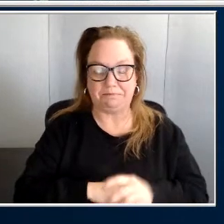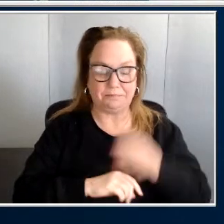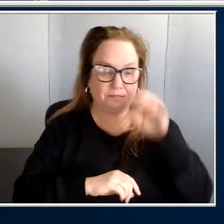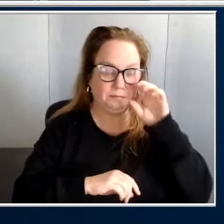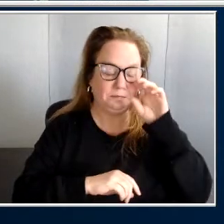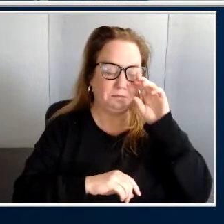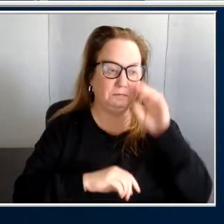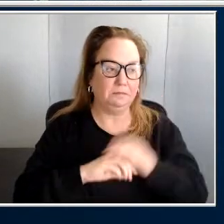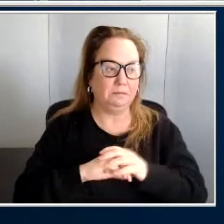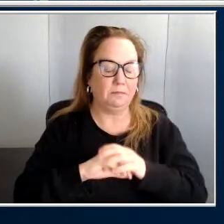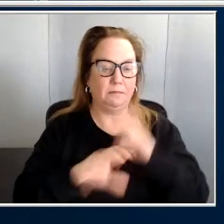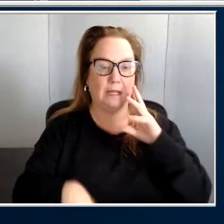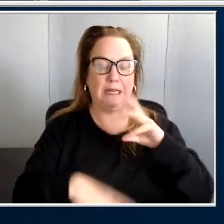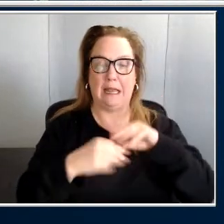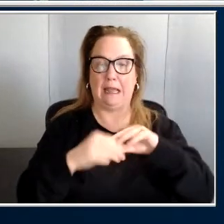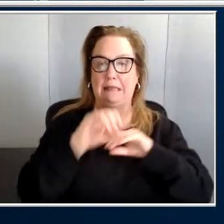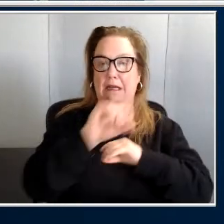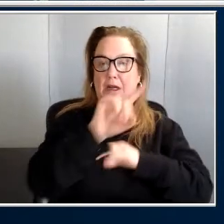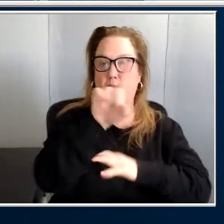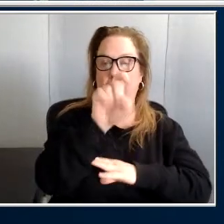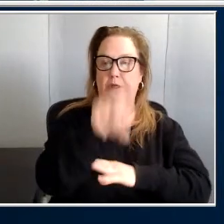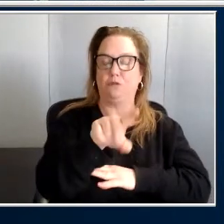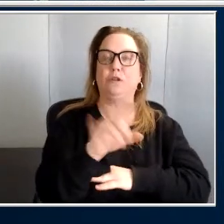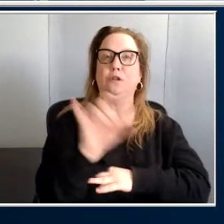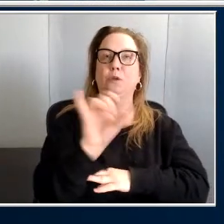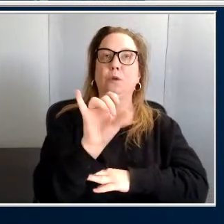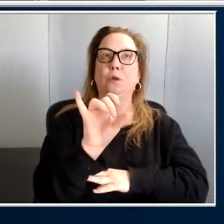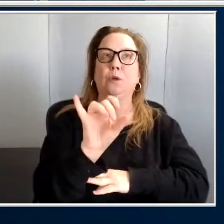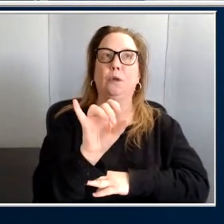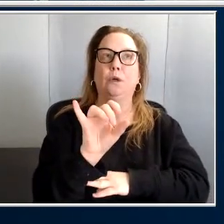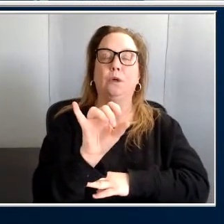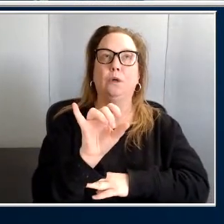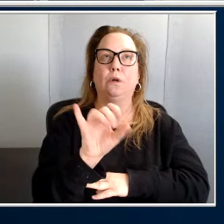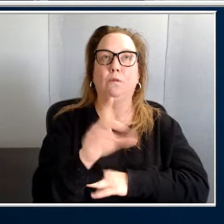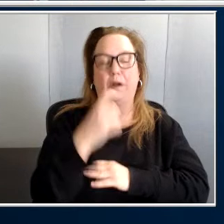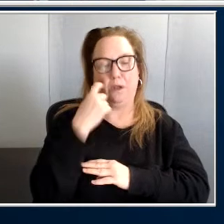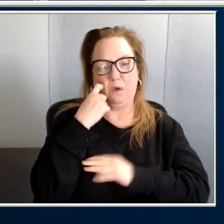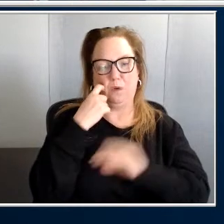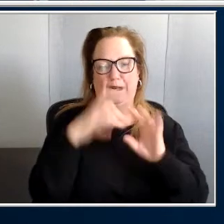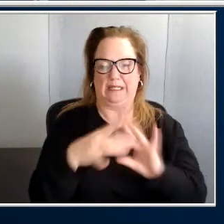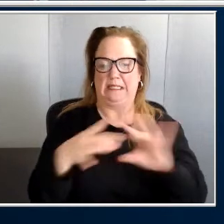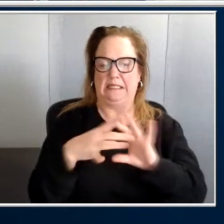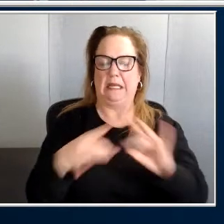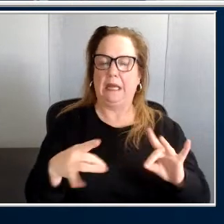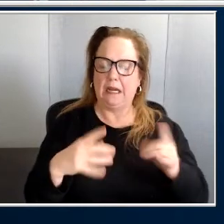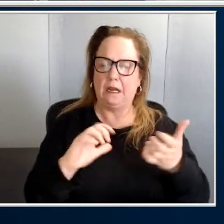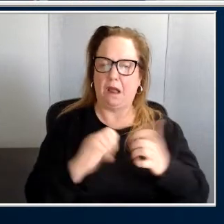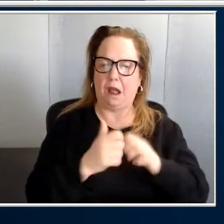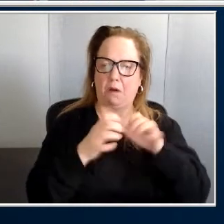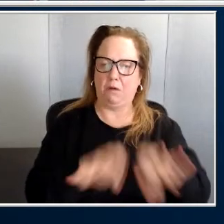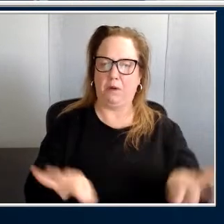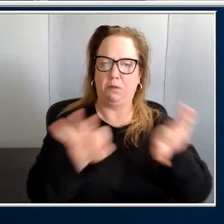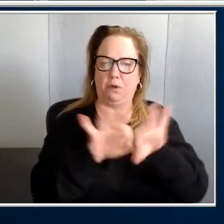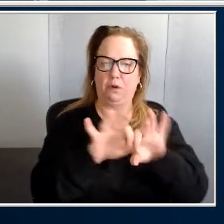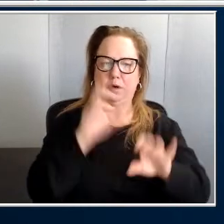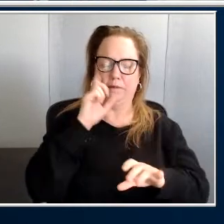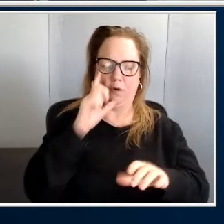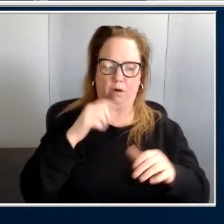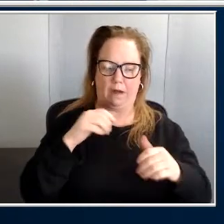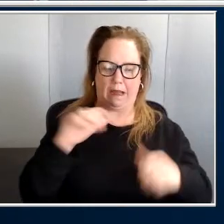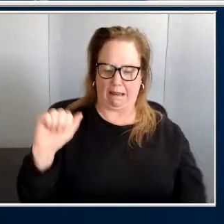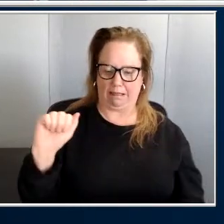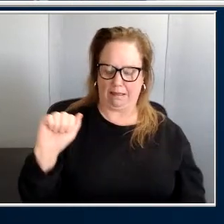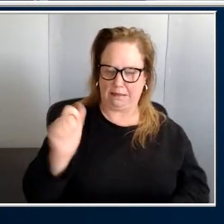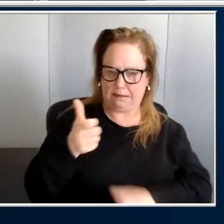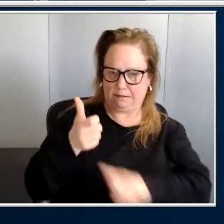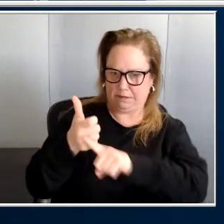little add-on to that question, a piggyback. So with what you said, how important is it for those athletes to be doing